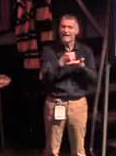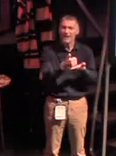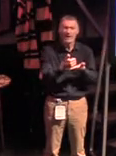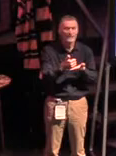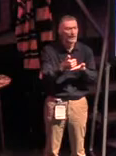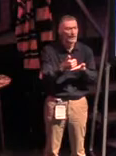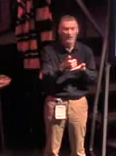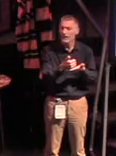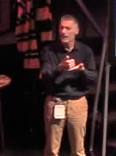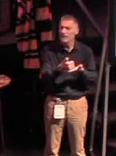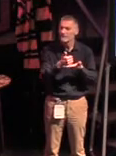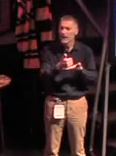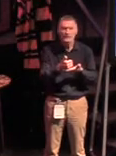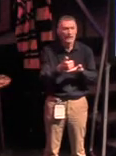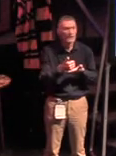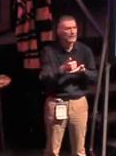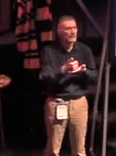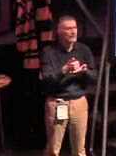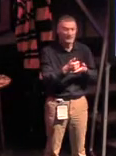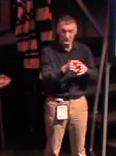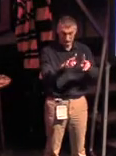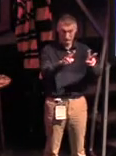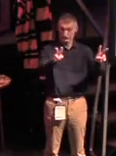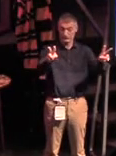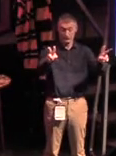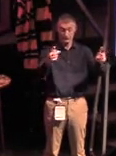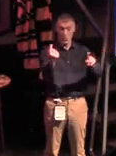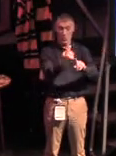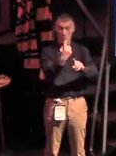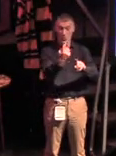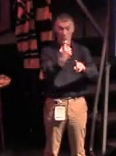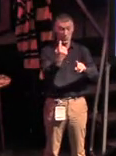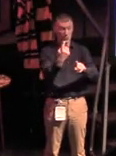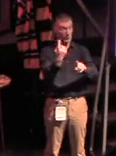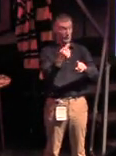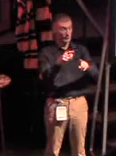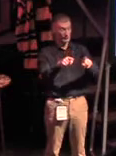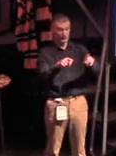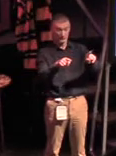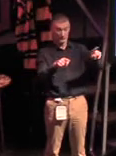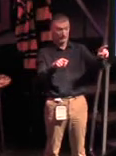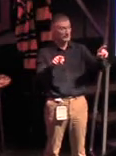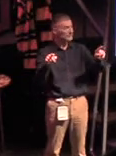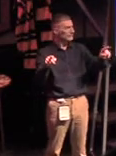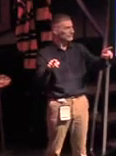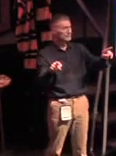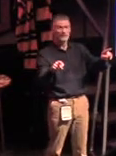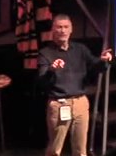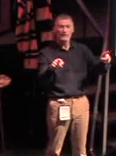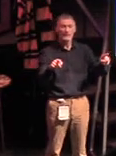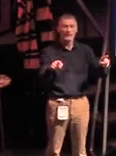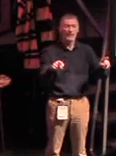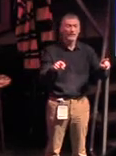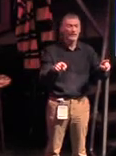Advisors, please stand up. Please take a good look at them. And the board members that are in the